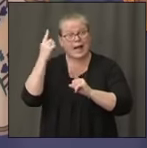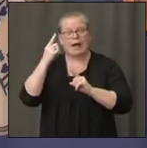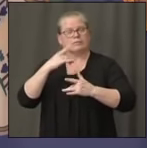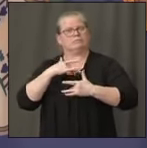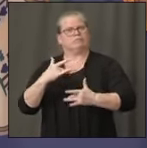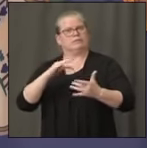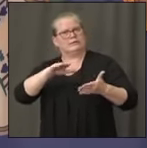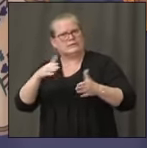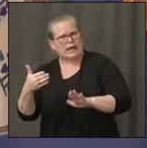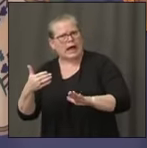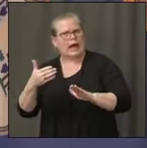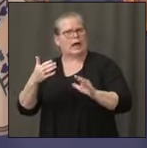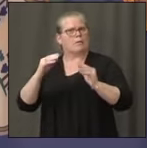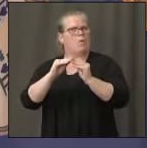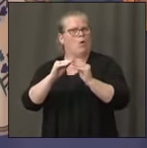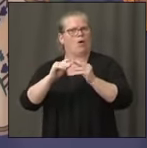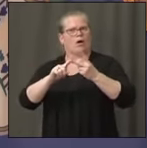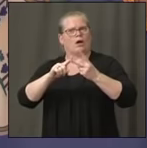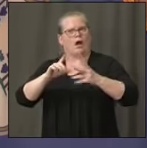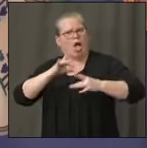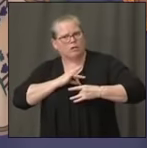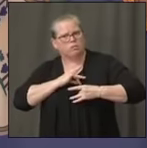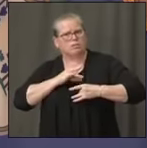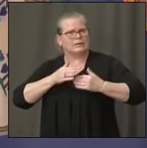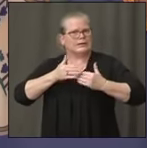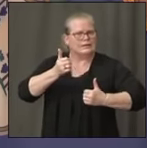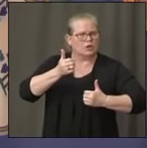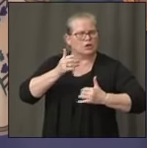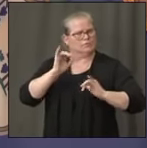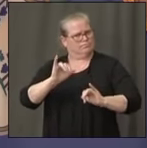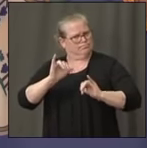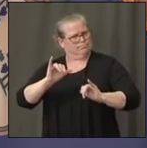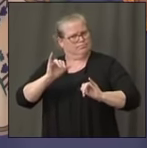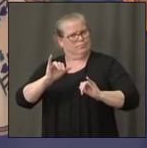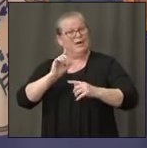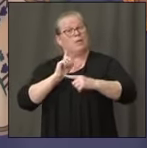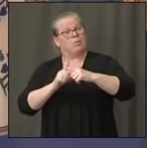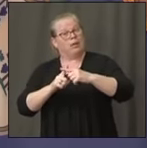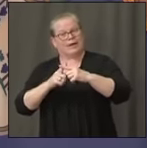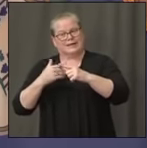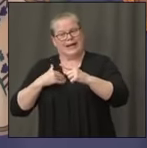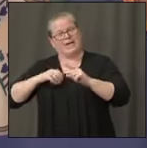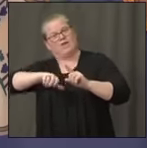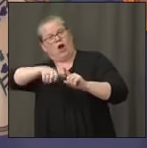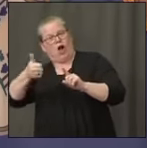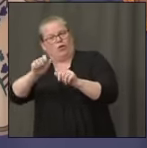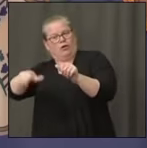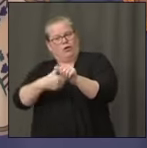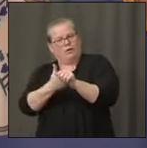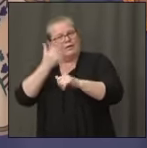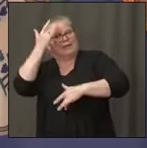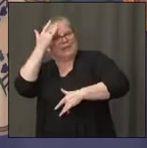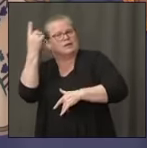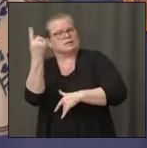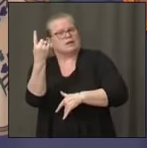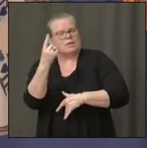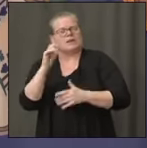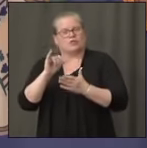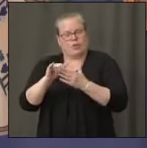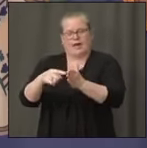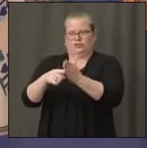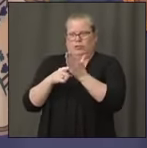comorbidities. And this has just reminded us how we have to deal head-on with the racial disparities as well as